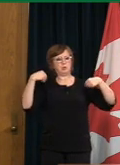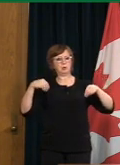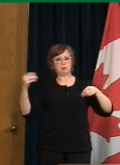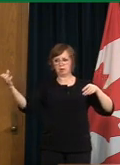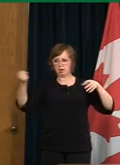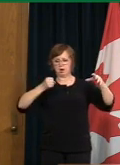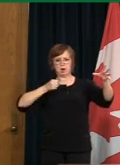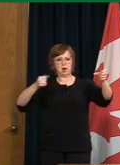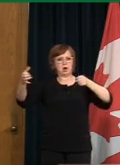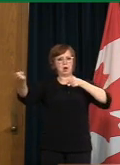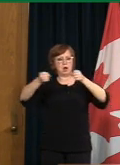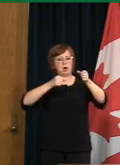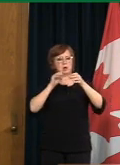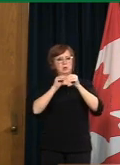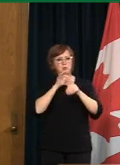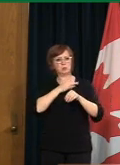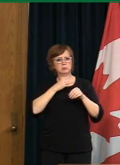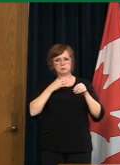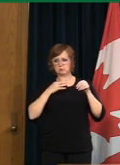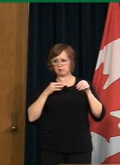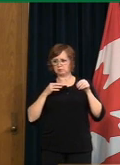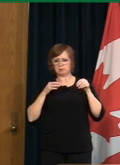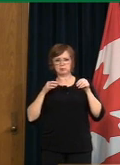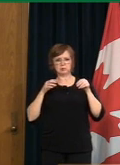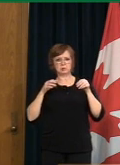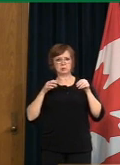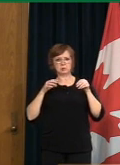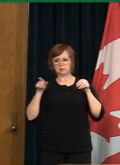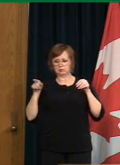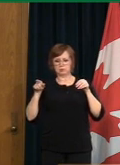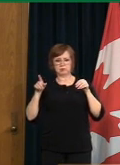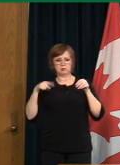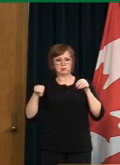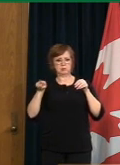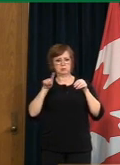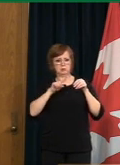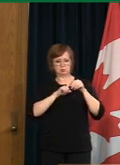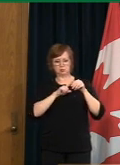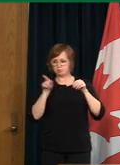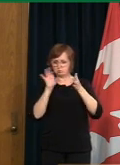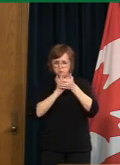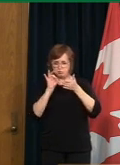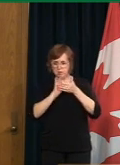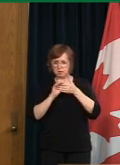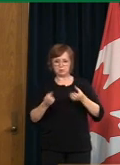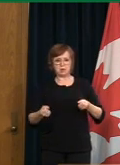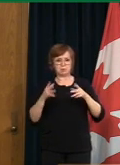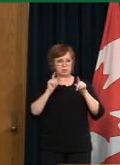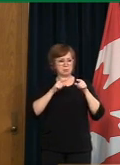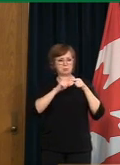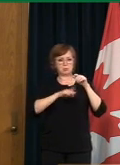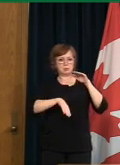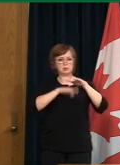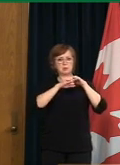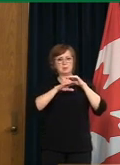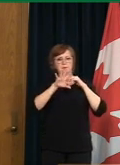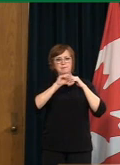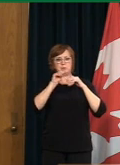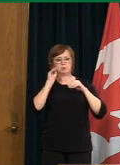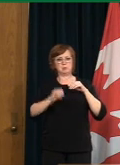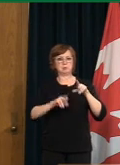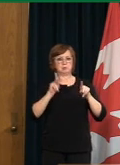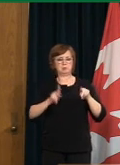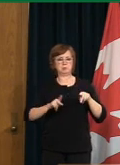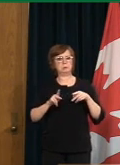additional people in to be above their 50% capacity. That is an example of something that public health most certainly would perform